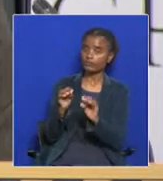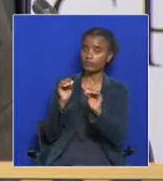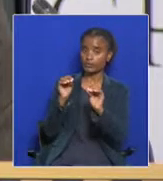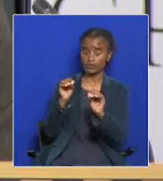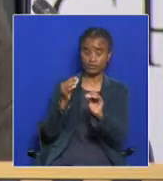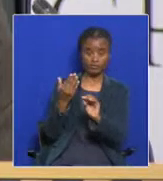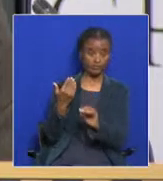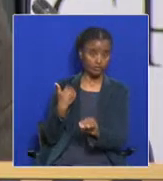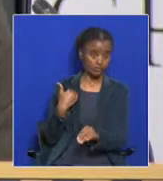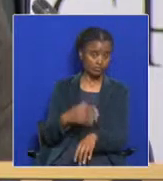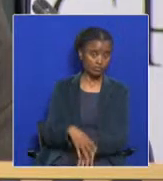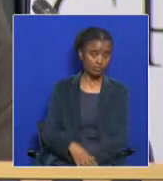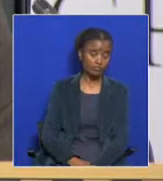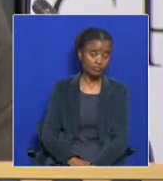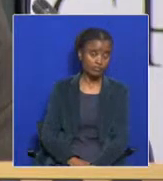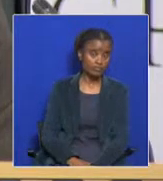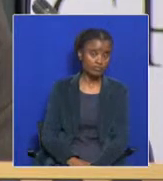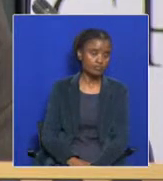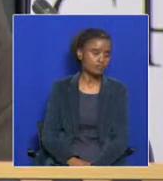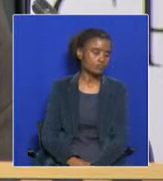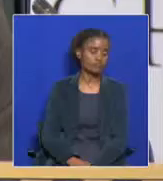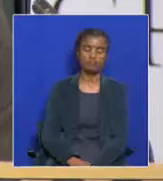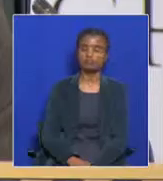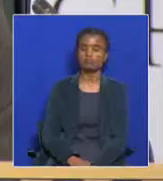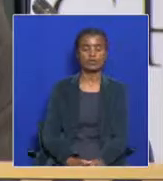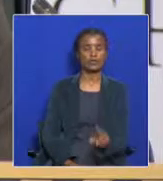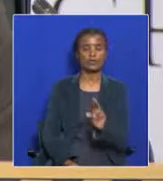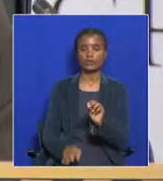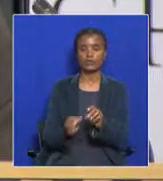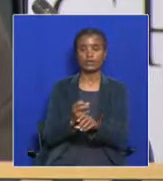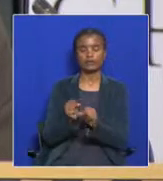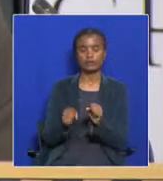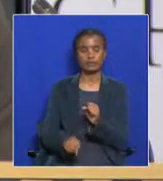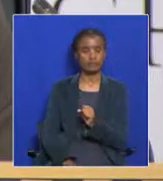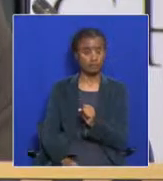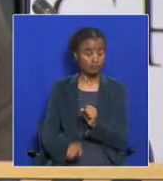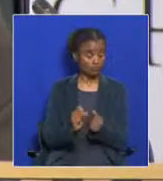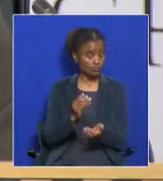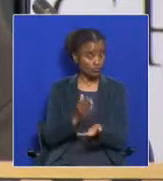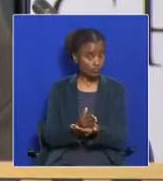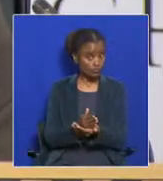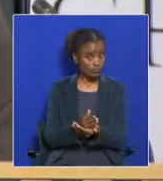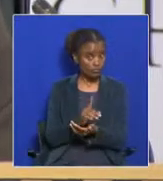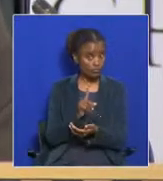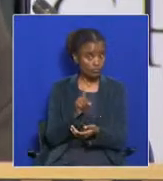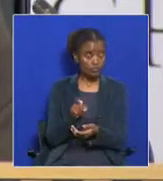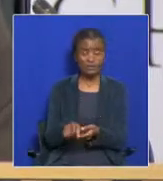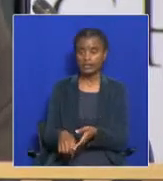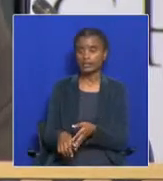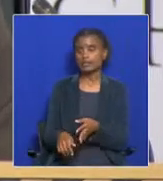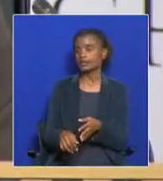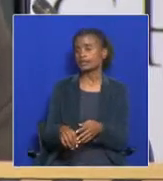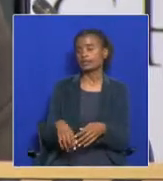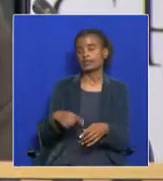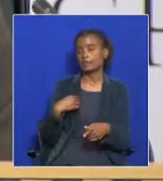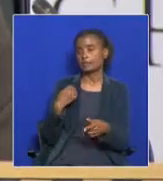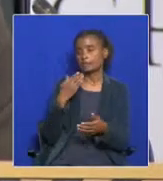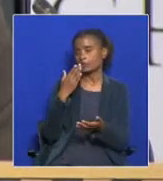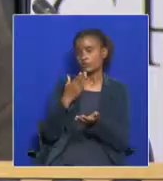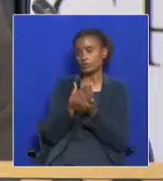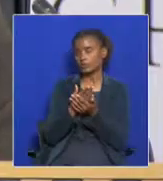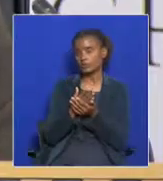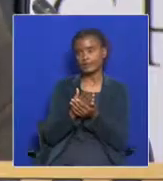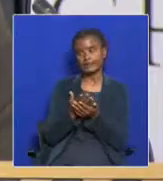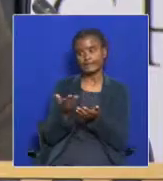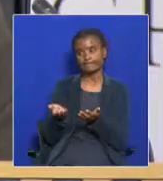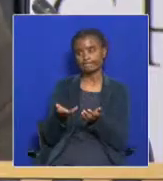I can't recall. No, I haven't. No, are you sure? I'm not sure. I'm not even sure. I can't. If you may have